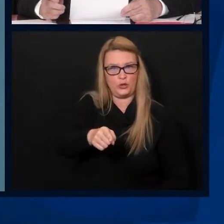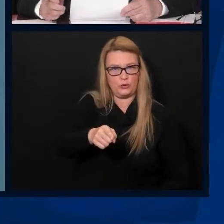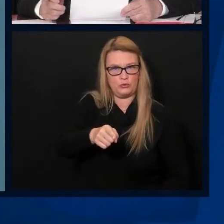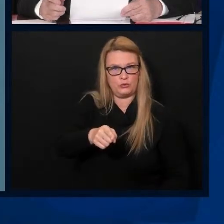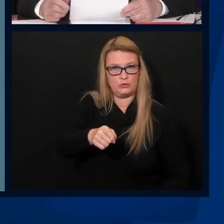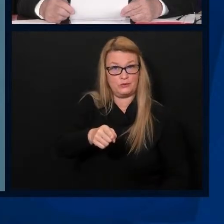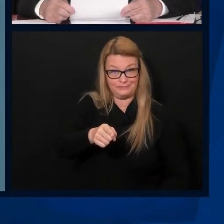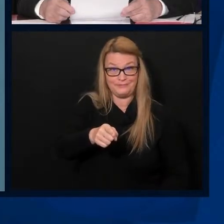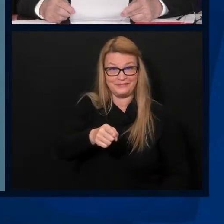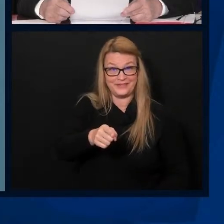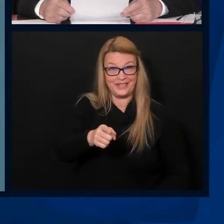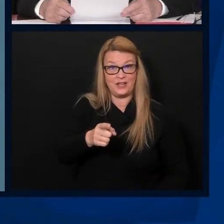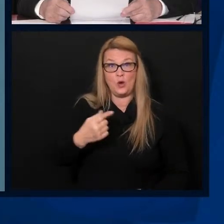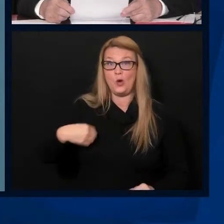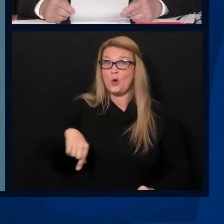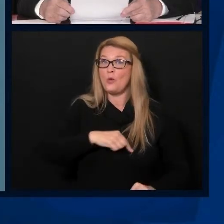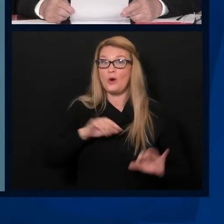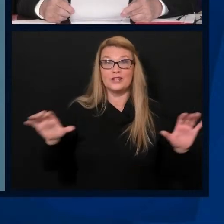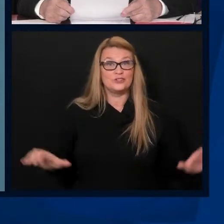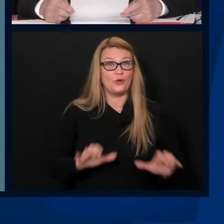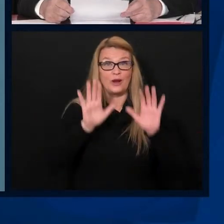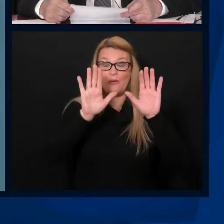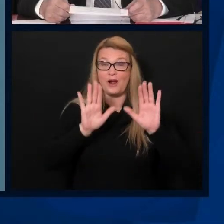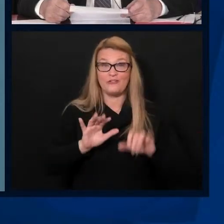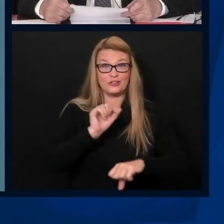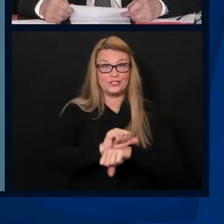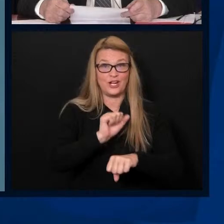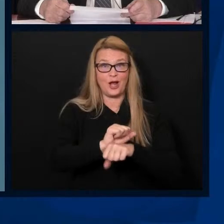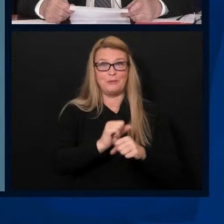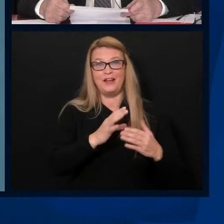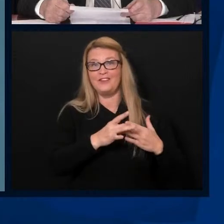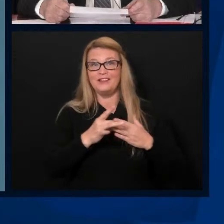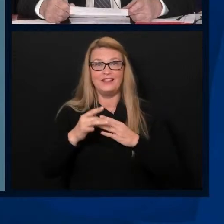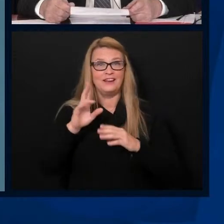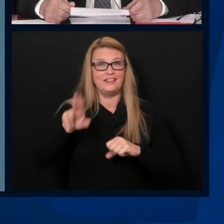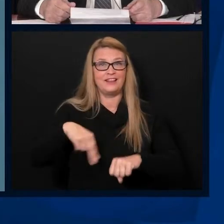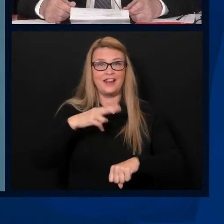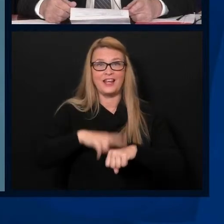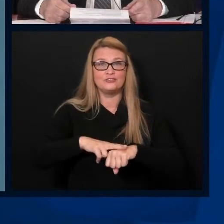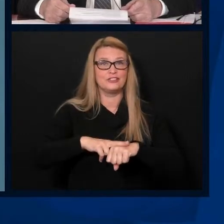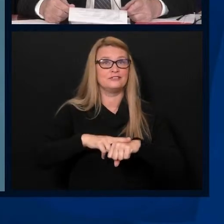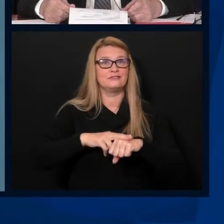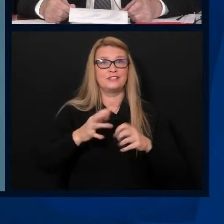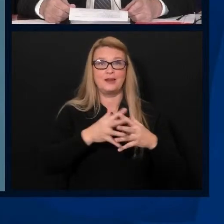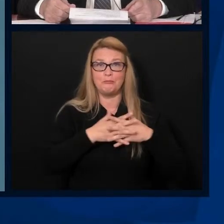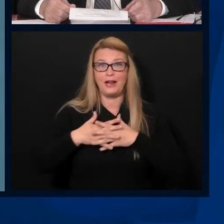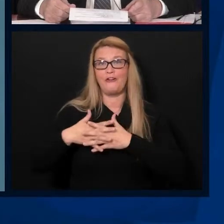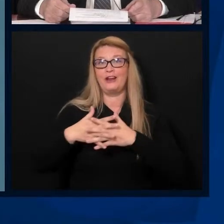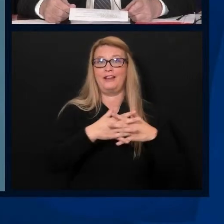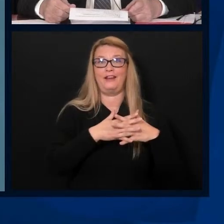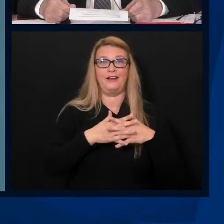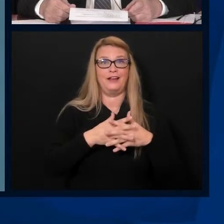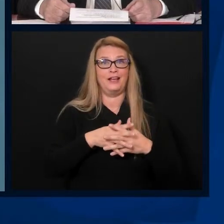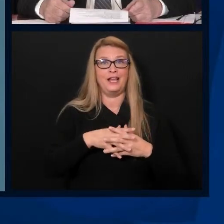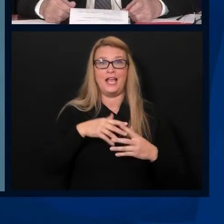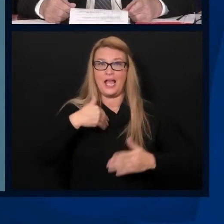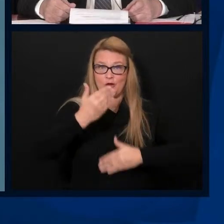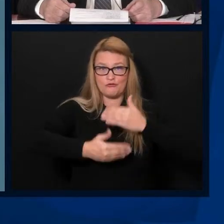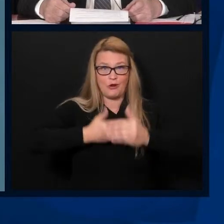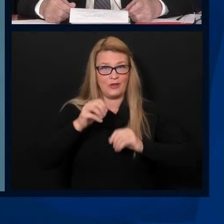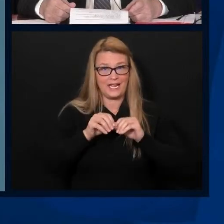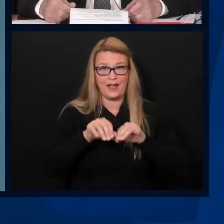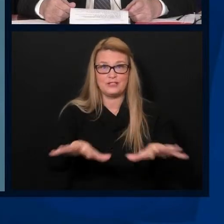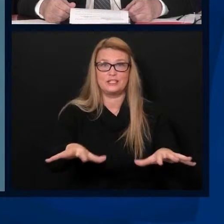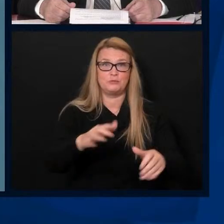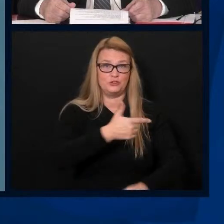again, we're doing an outstanding job in leading the nation in our approach to get this vaccine rollout. I'm excited to